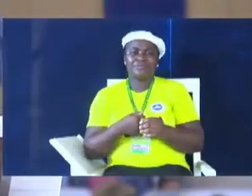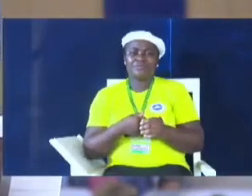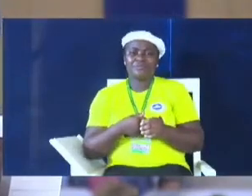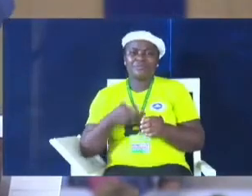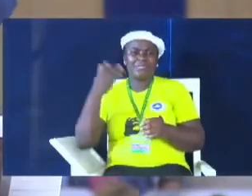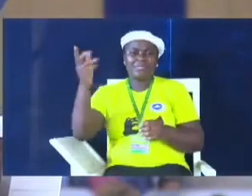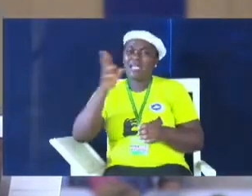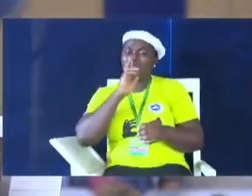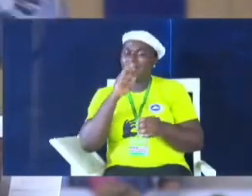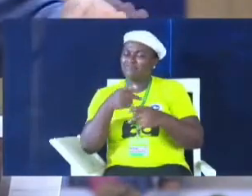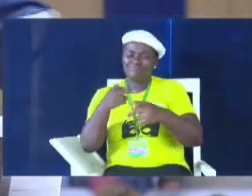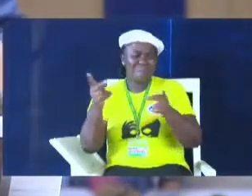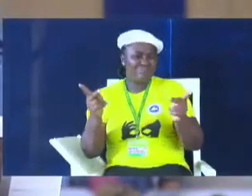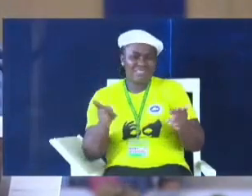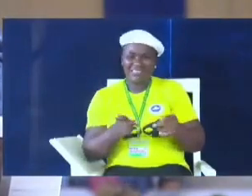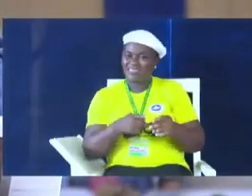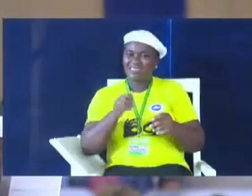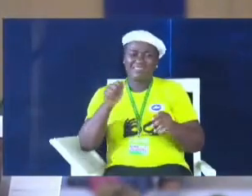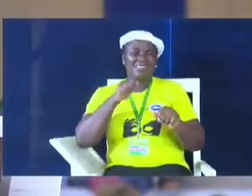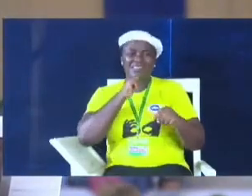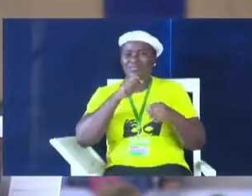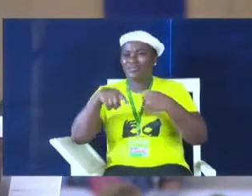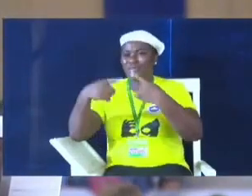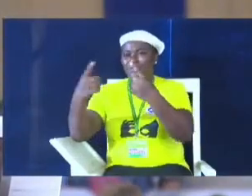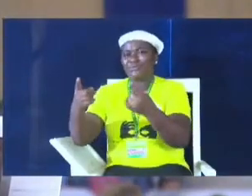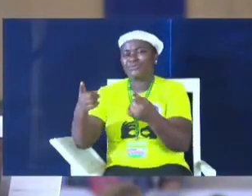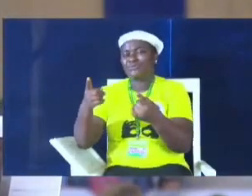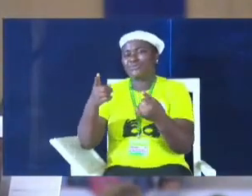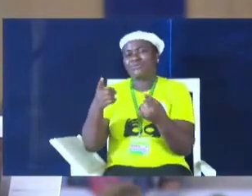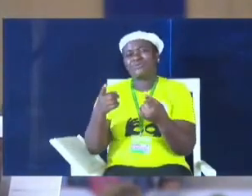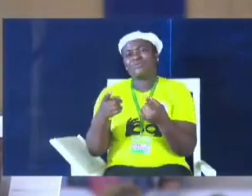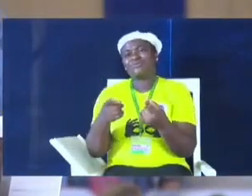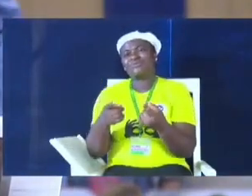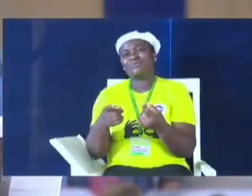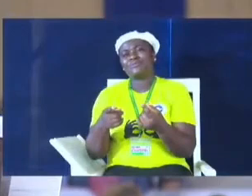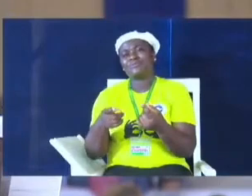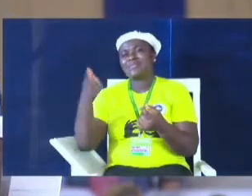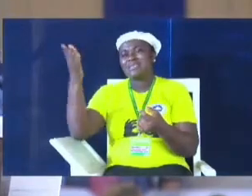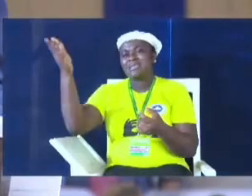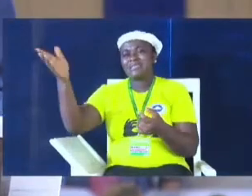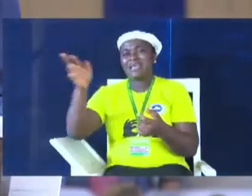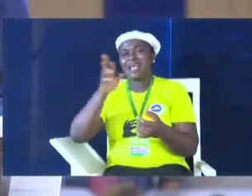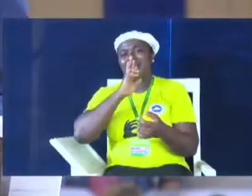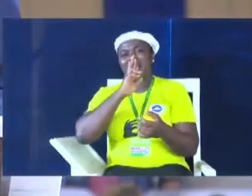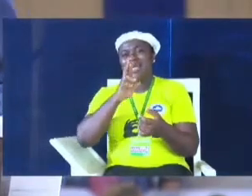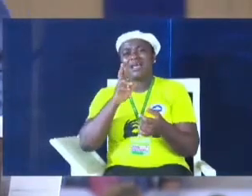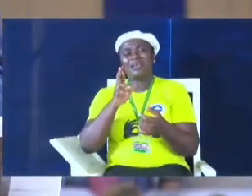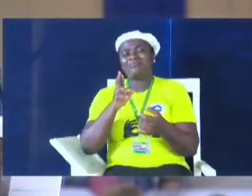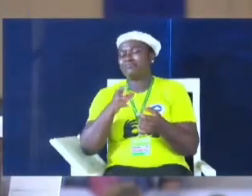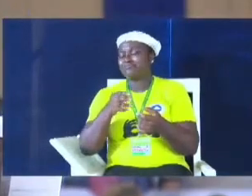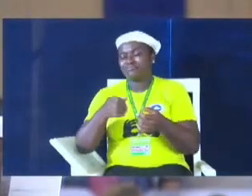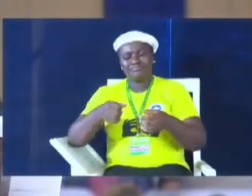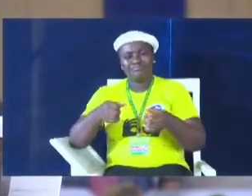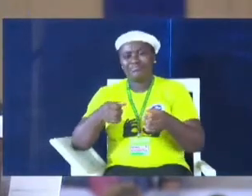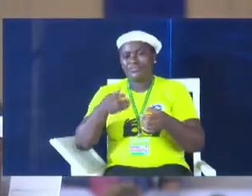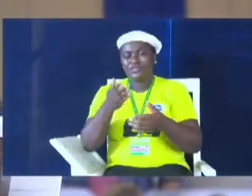There were places she can't afford to go. There were trips she cannot afford